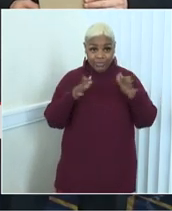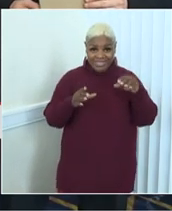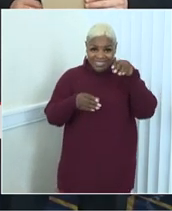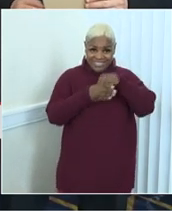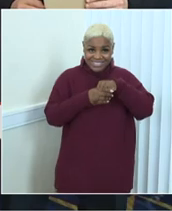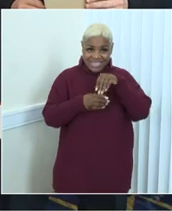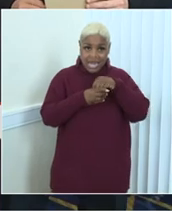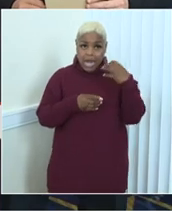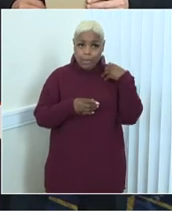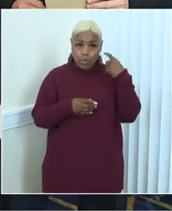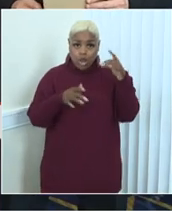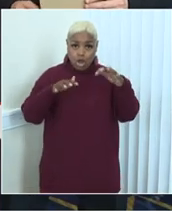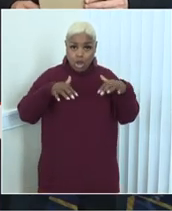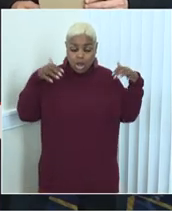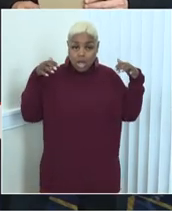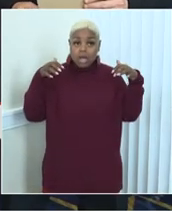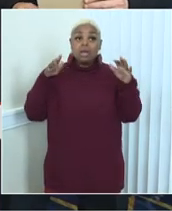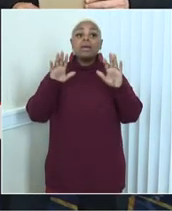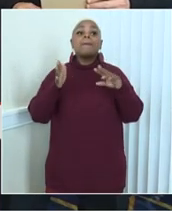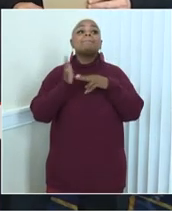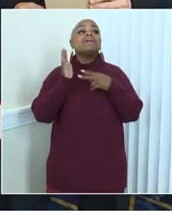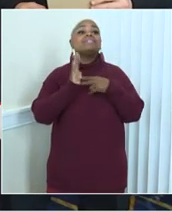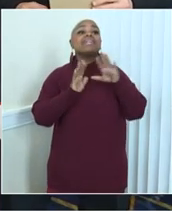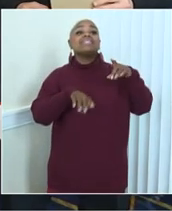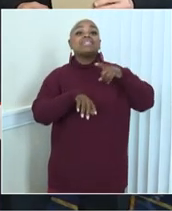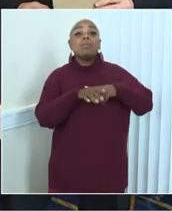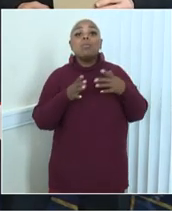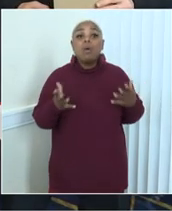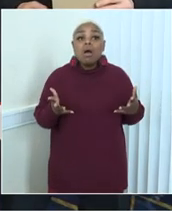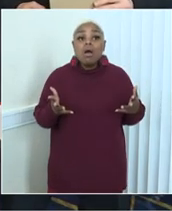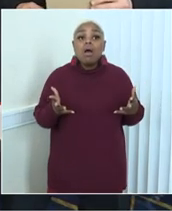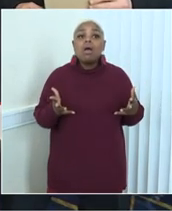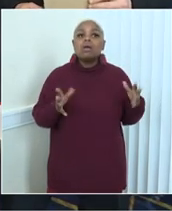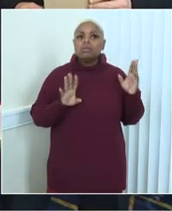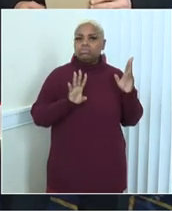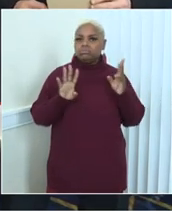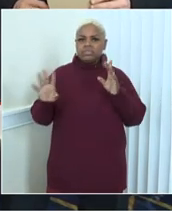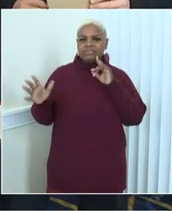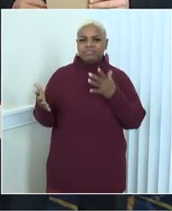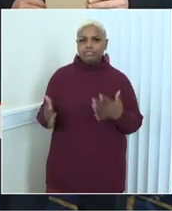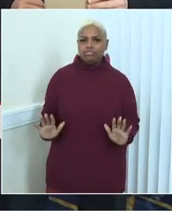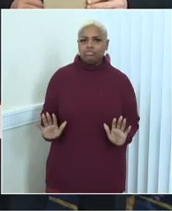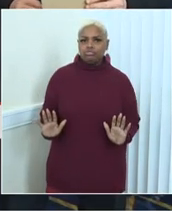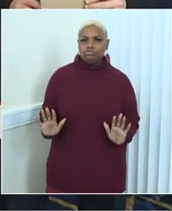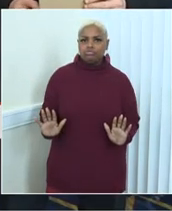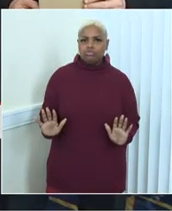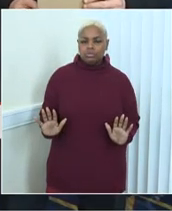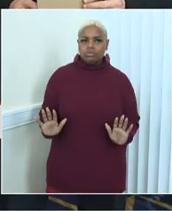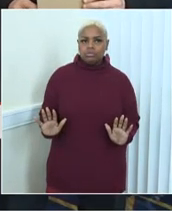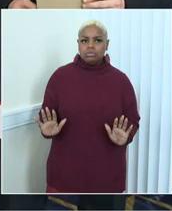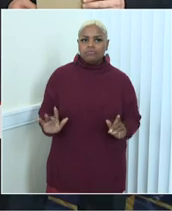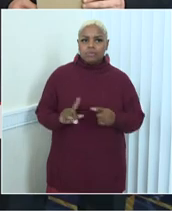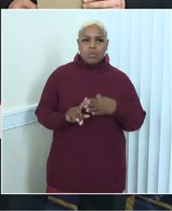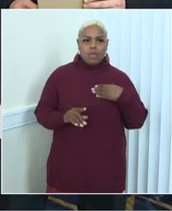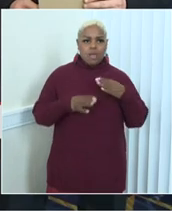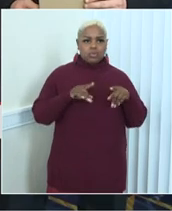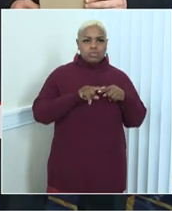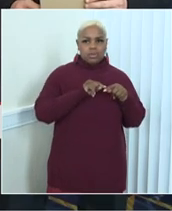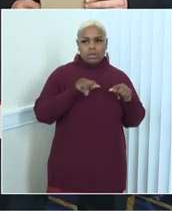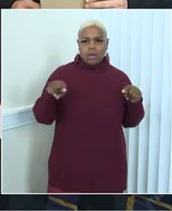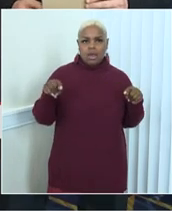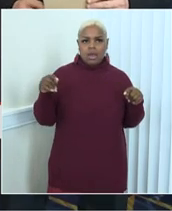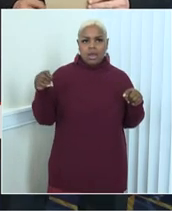One, by that time that parade route will be over, right? The motorcade will be over, going from the White House to the U.S. Capitol. Can you clarify how